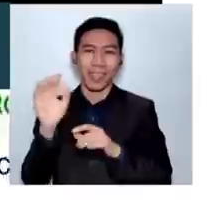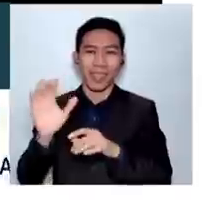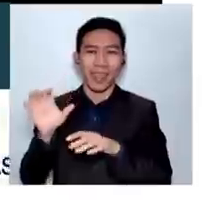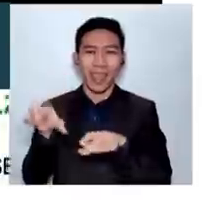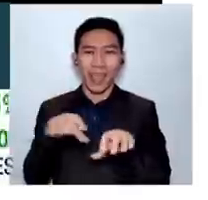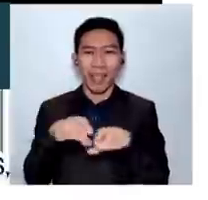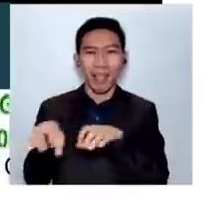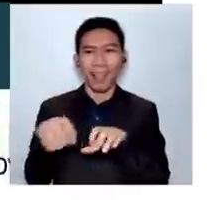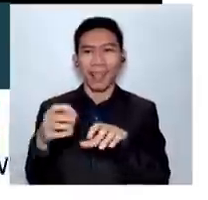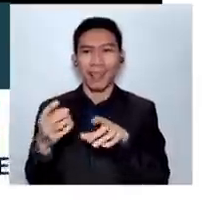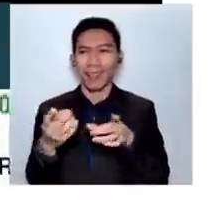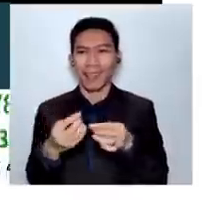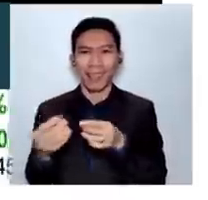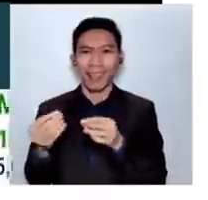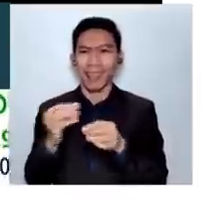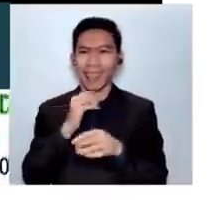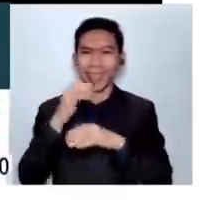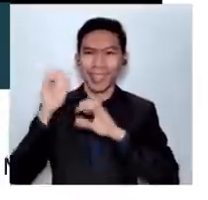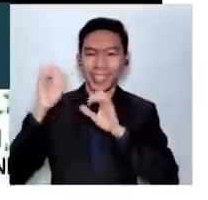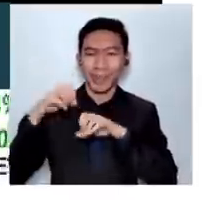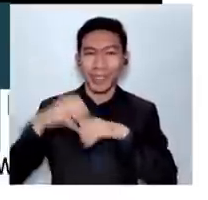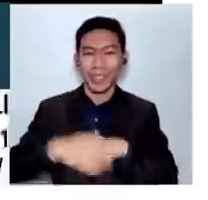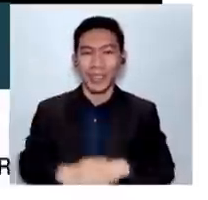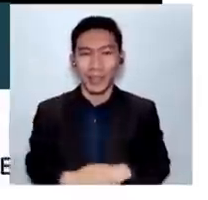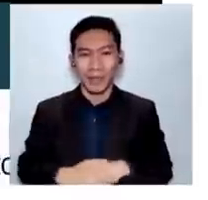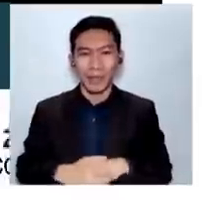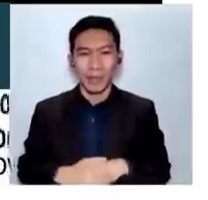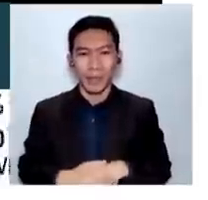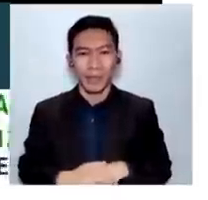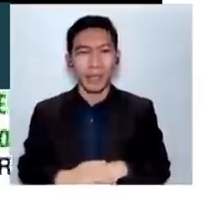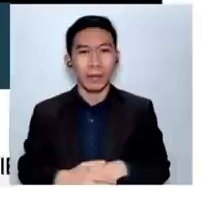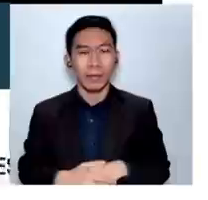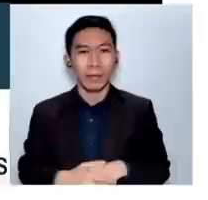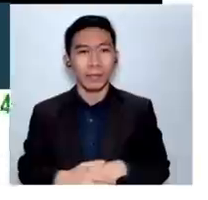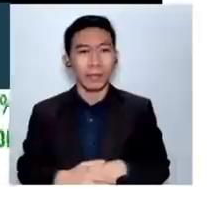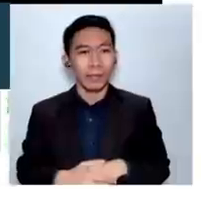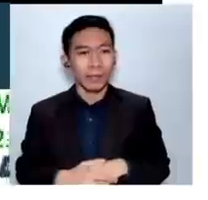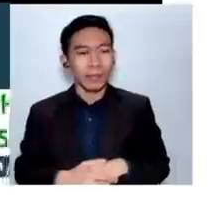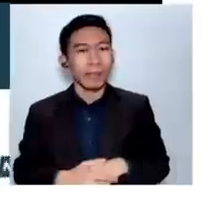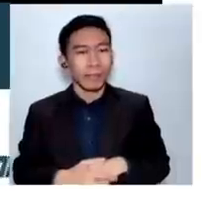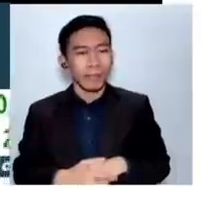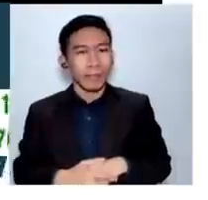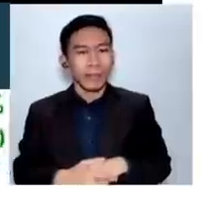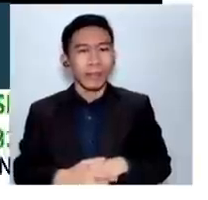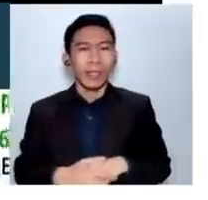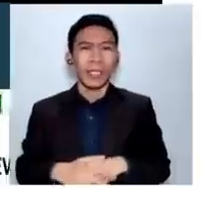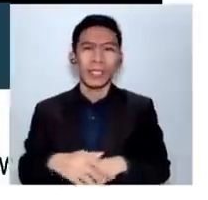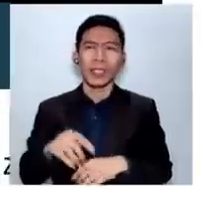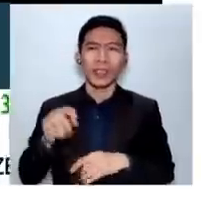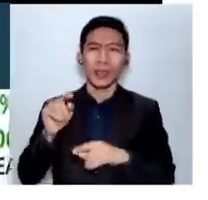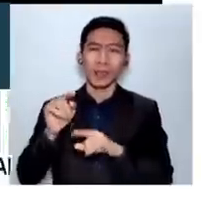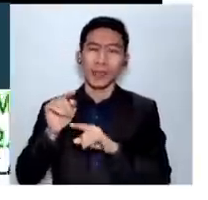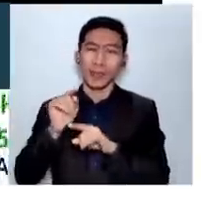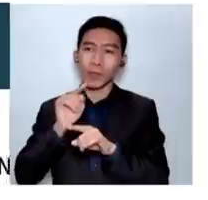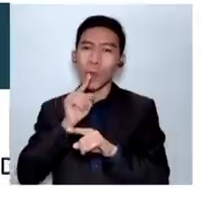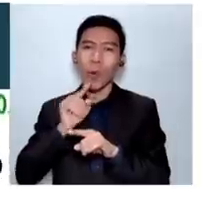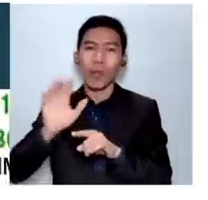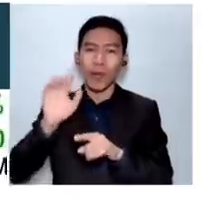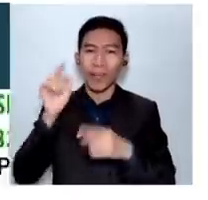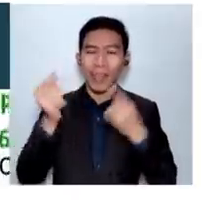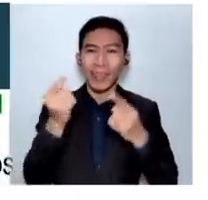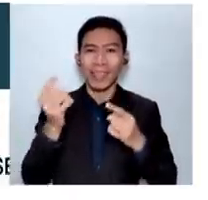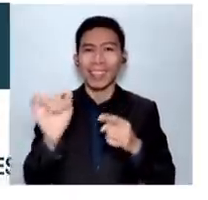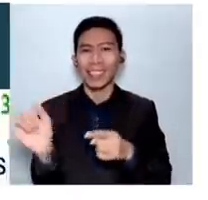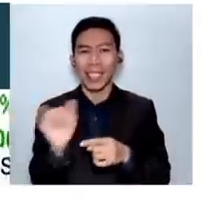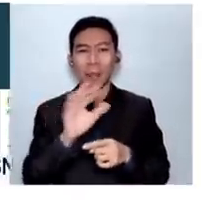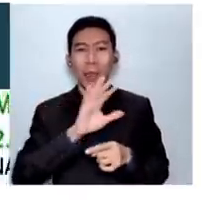they have been doing. But that's none of our concern. Yeah. This is something of your concern because the same thing can be said about your group,